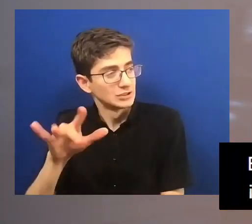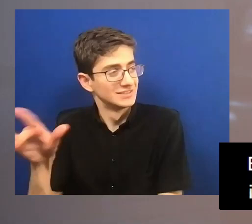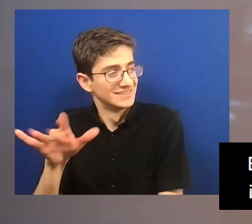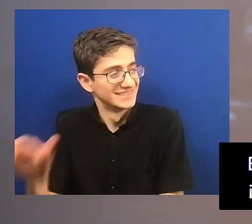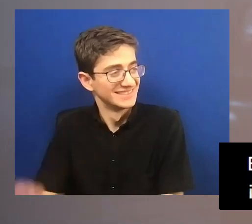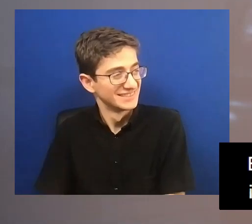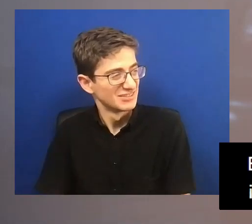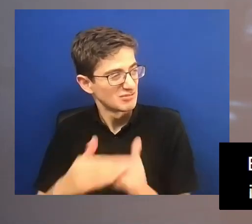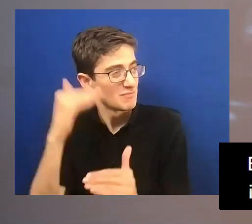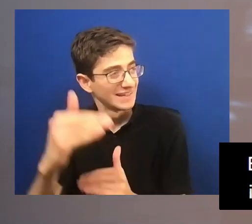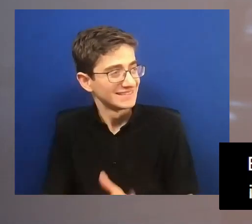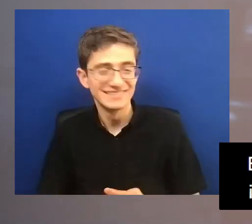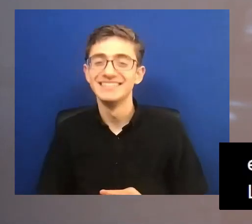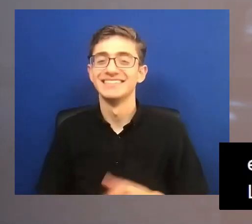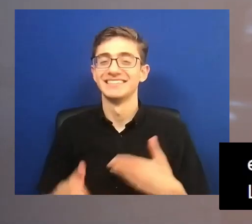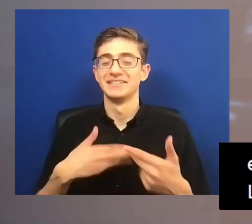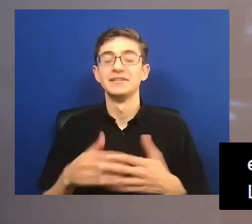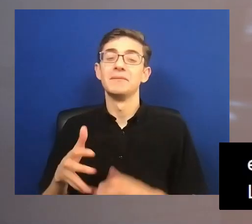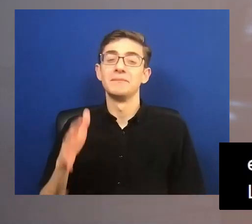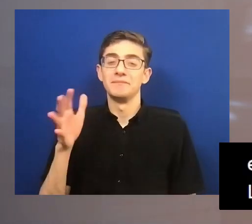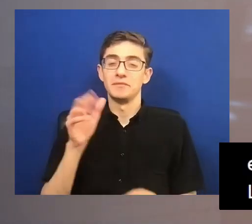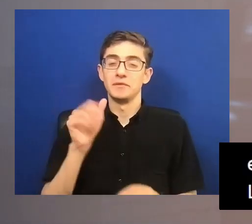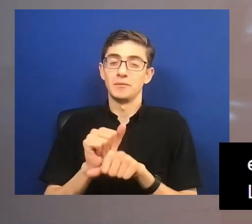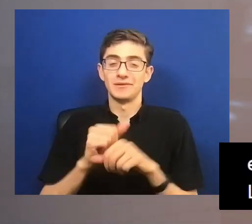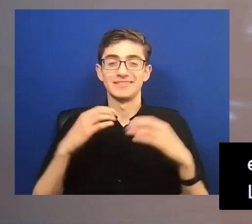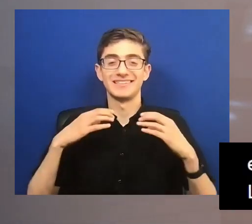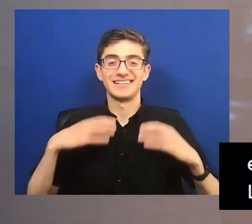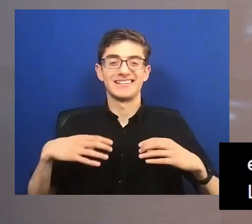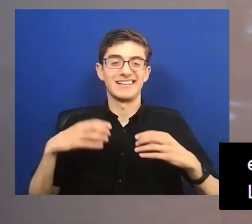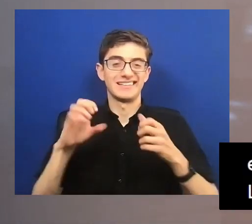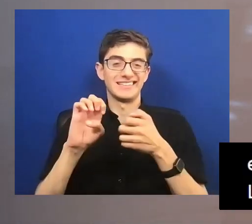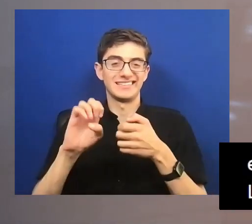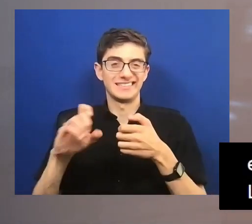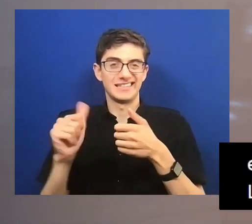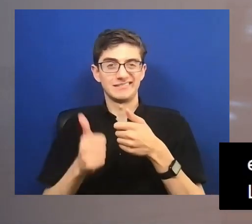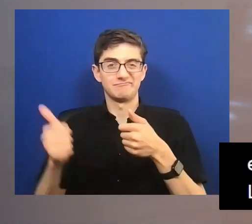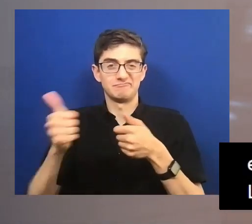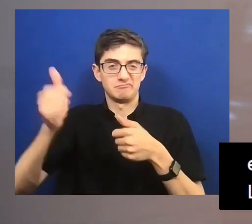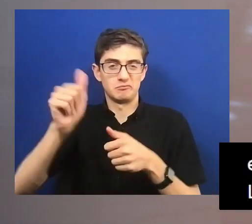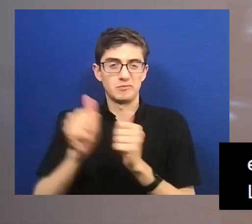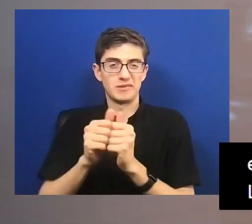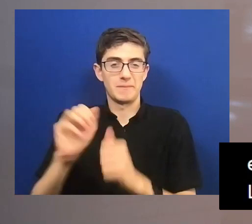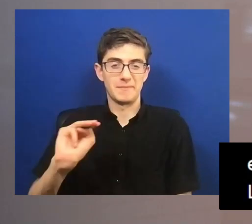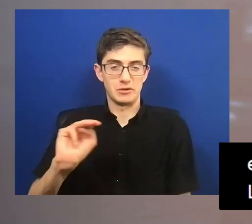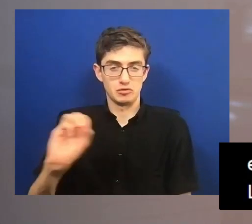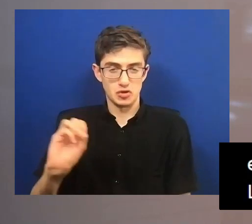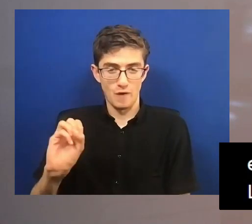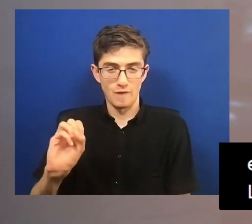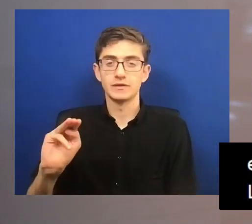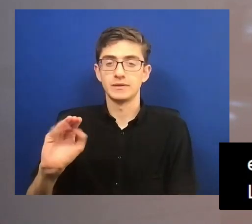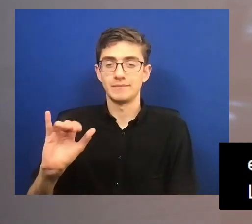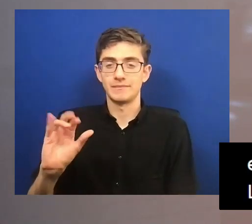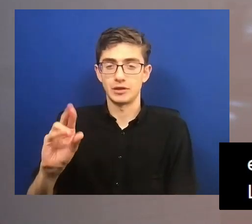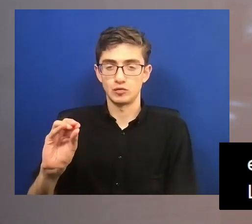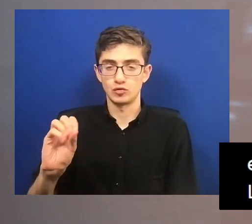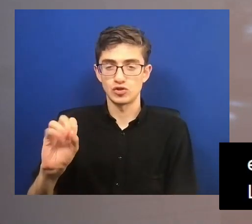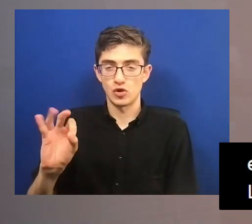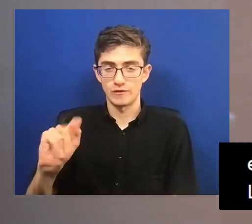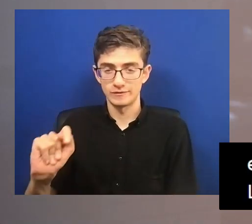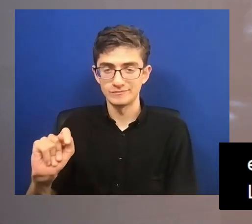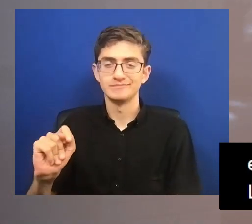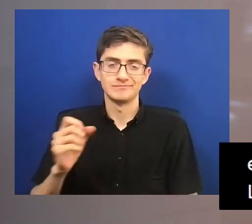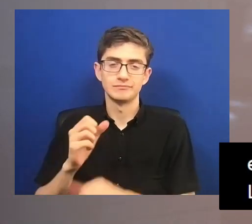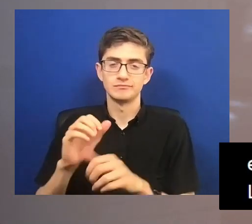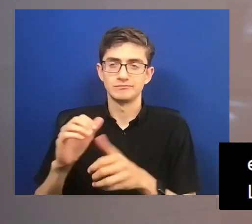Formerly, she served as a client executive at Microsoft, cultivating long-term and relationships with government